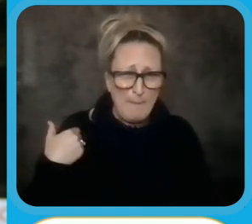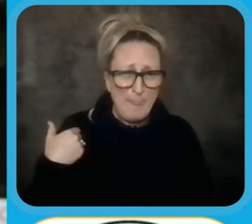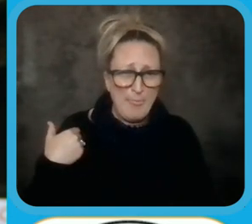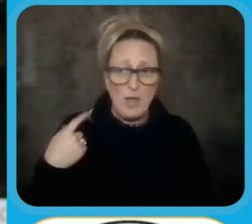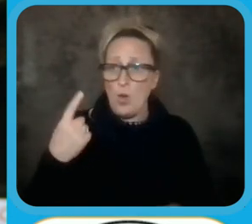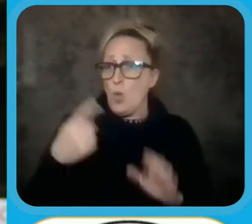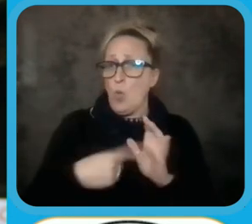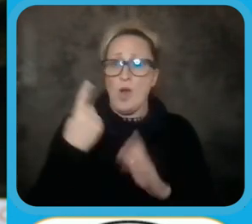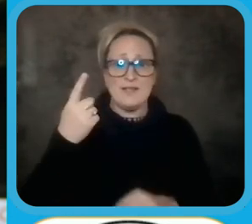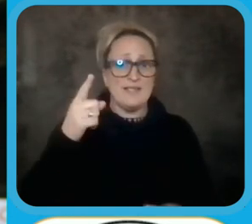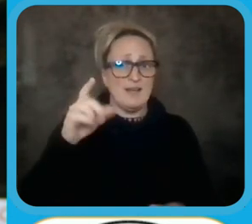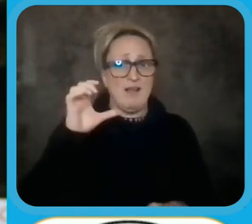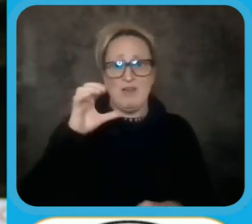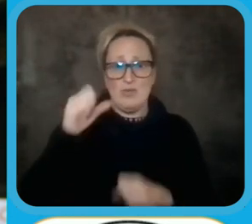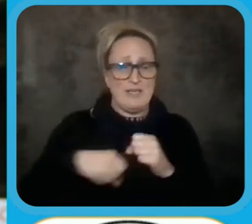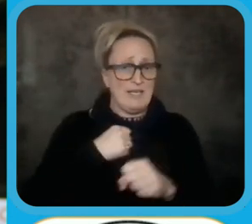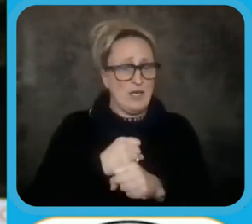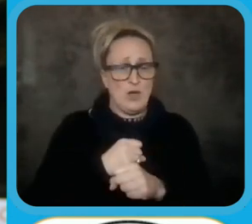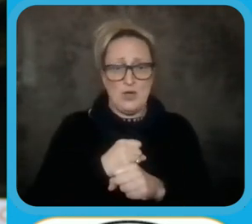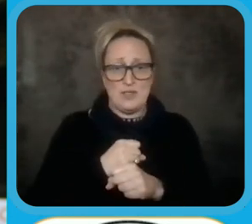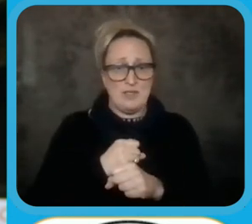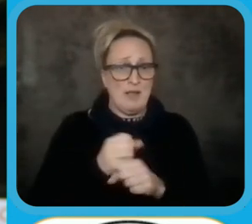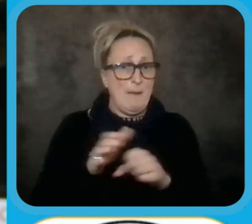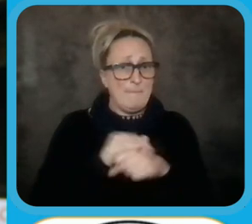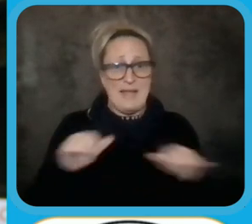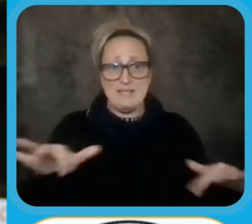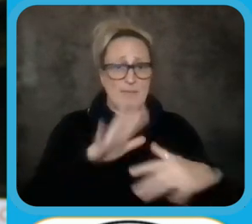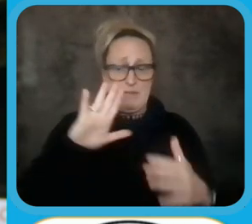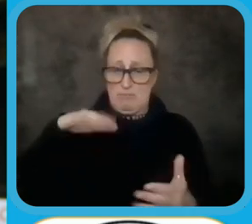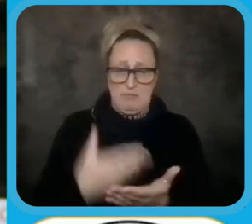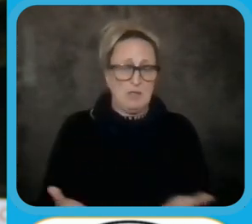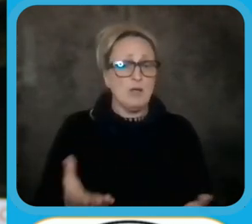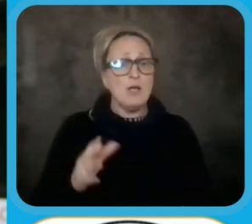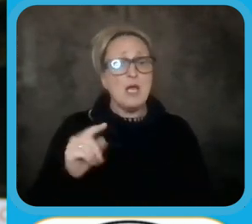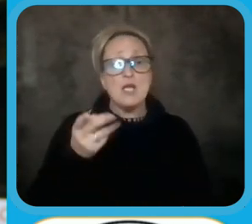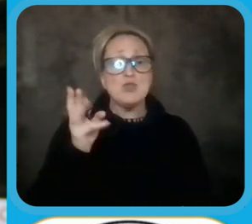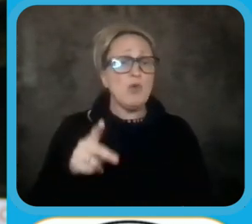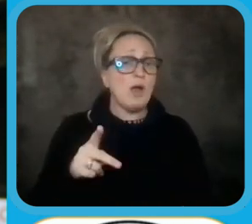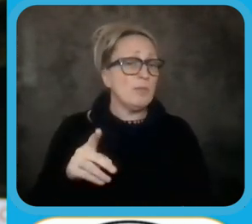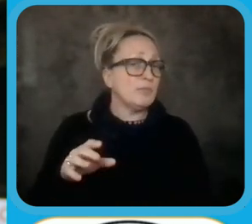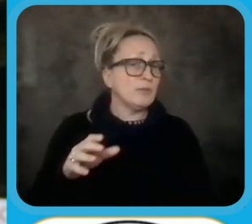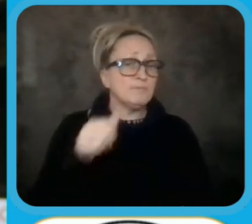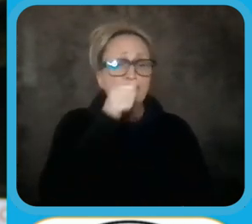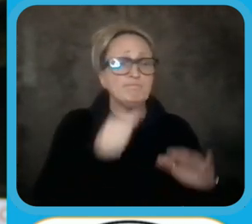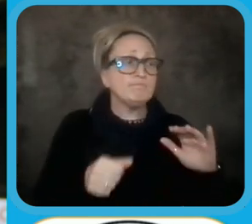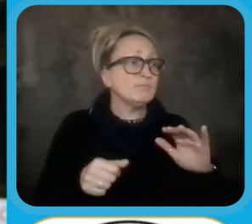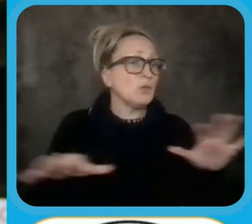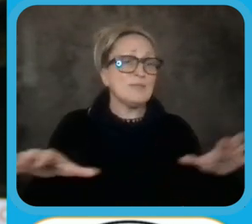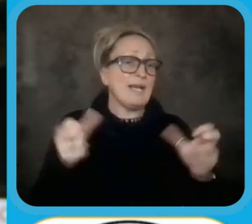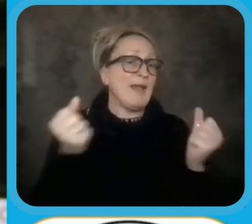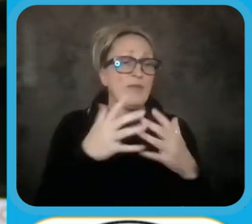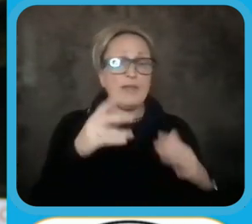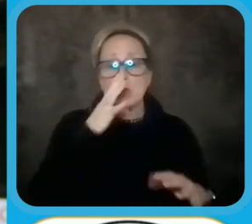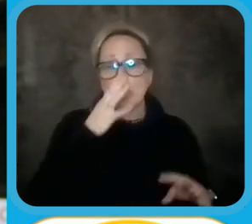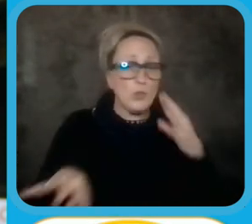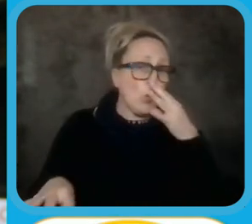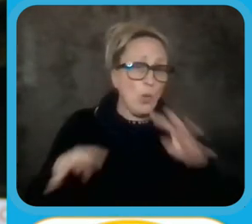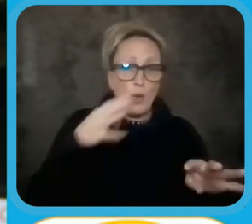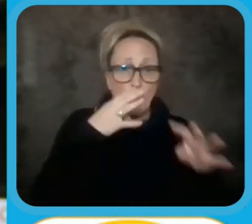century pandemic arrived on our shores as Donald Trump did everything in his power to ignore the